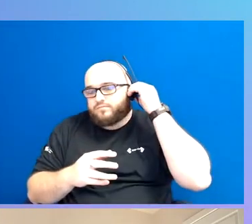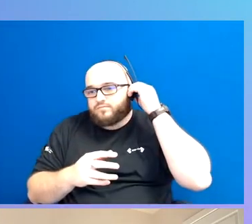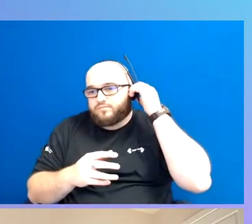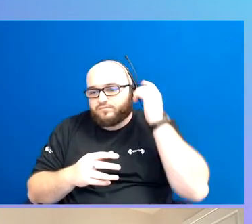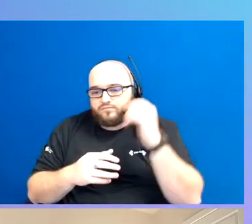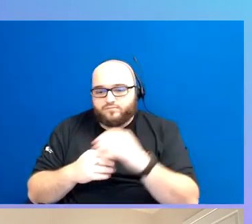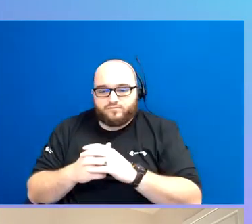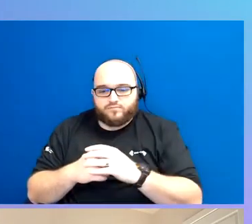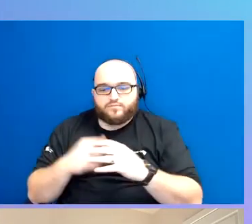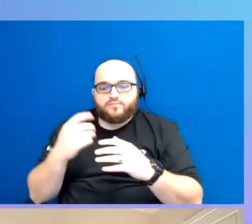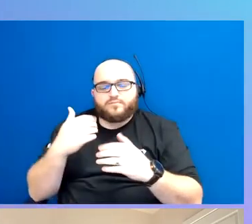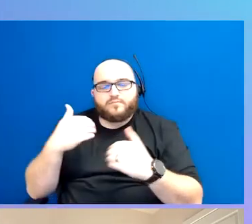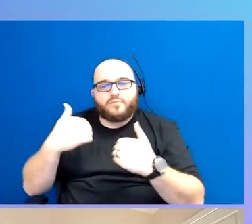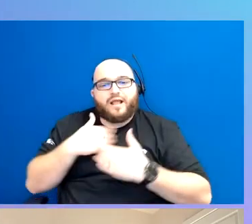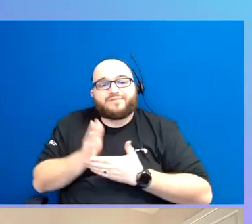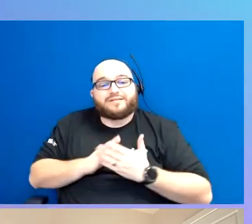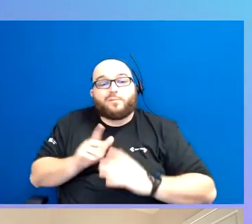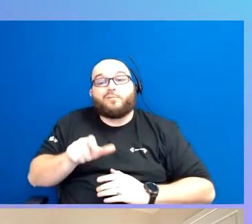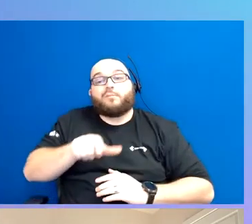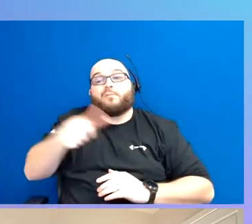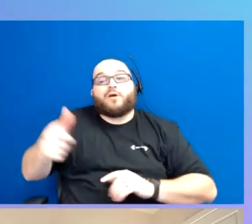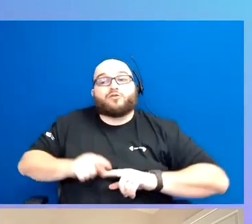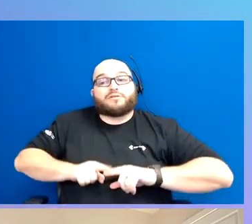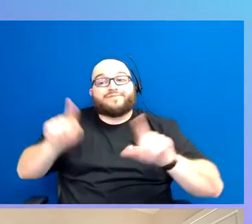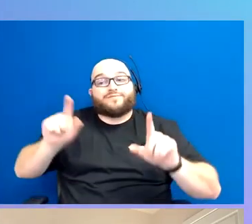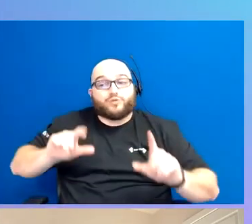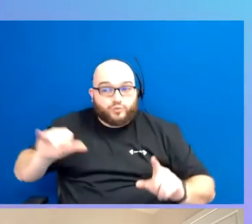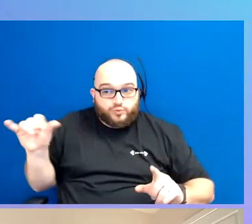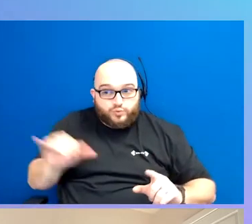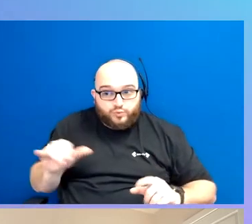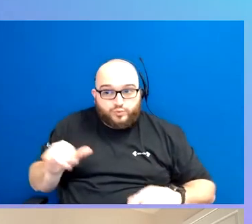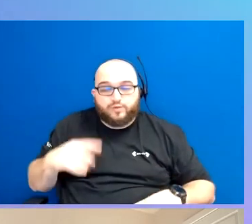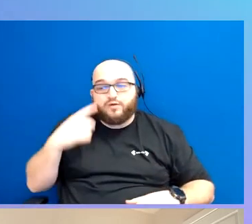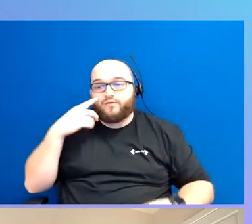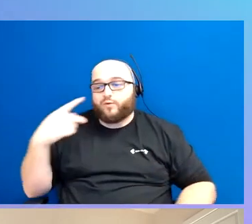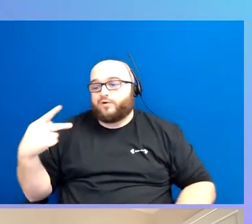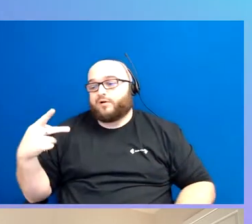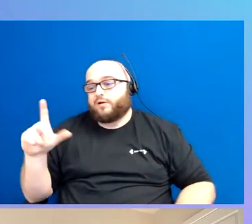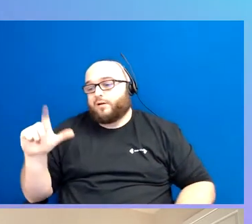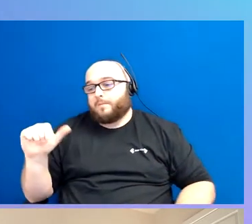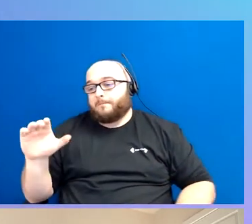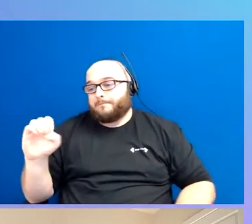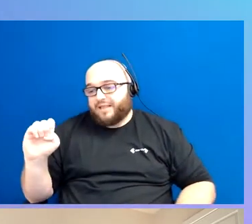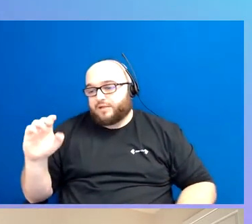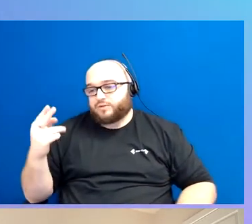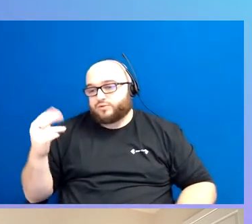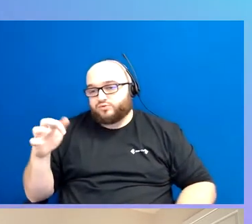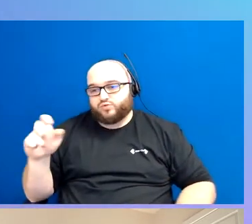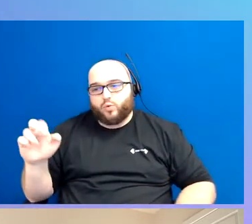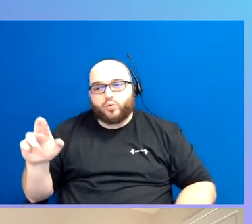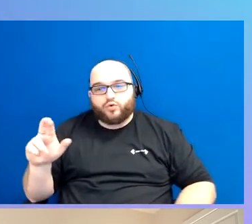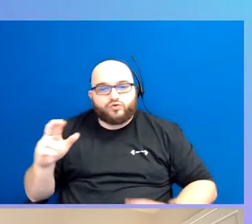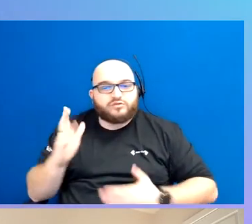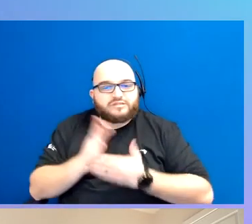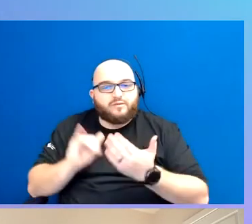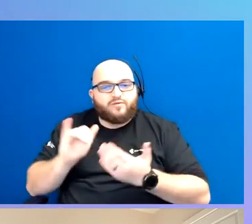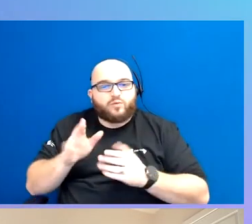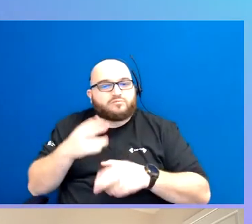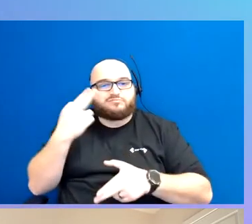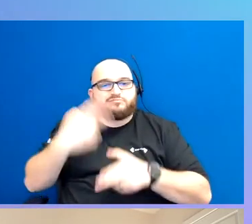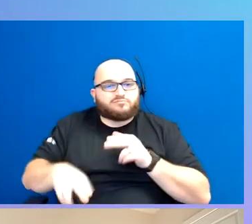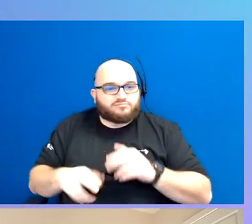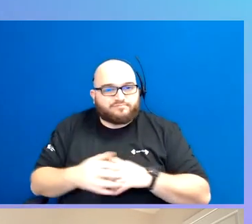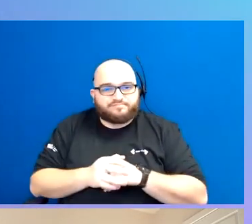there are other differences like the placeholder text for edit text and small things like these.